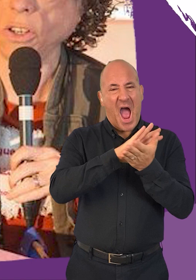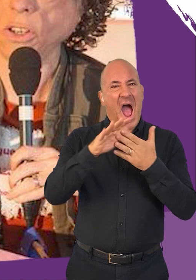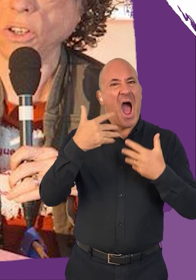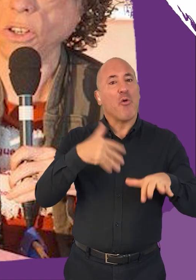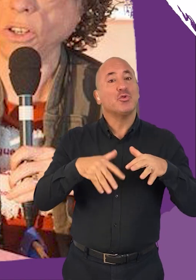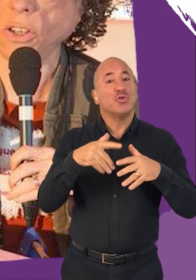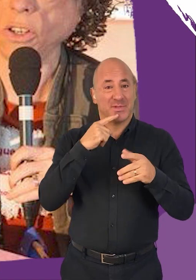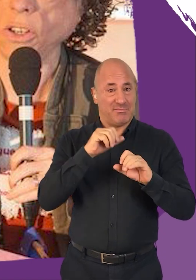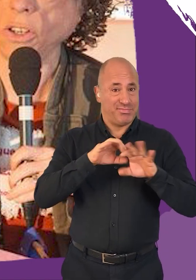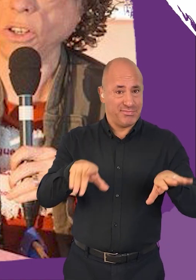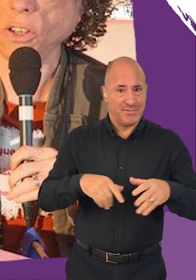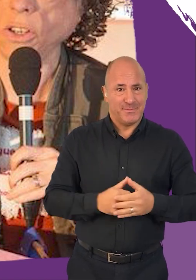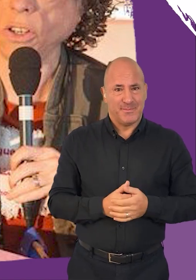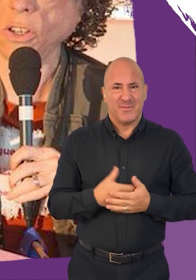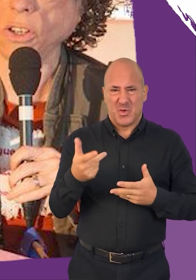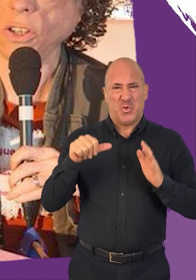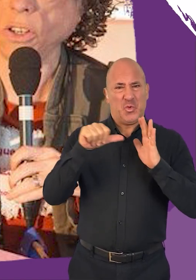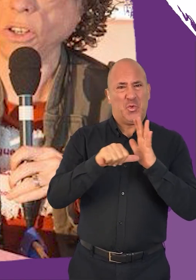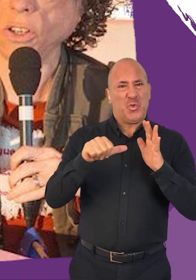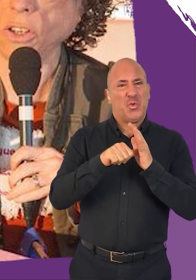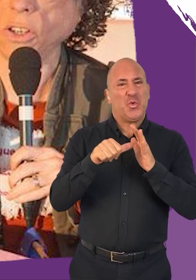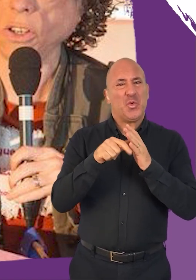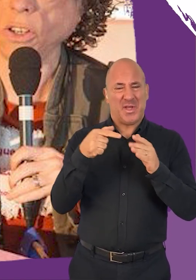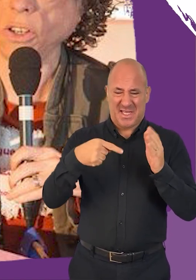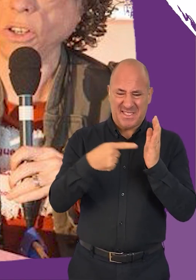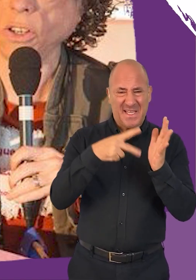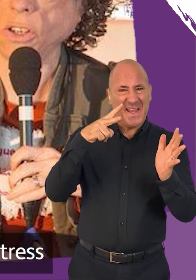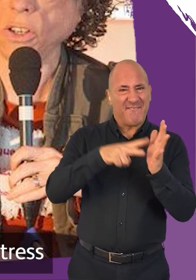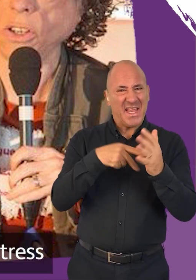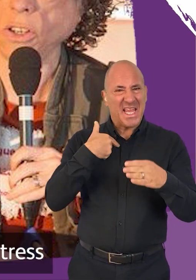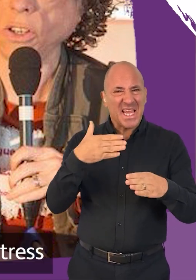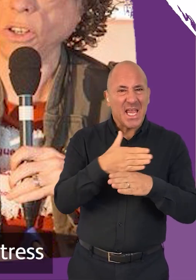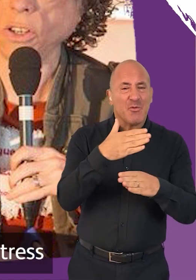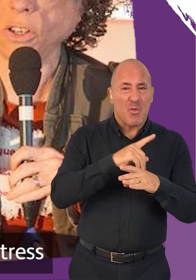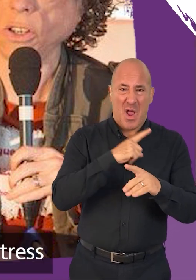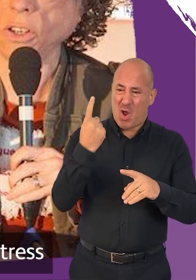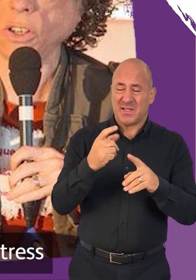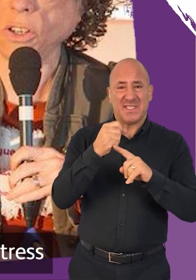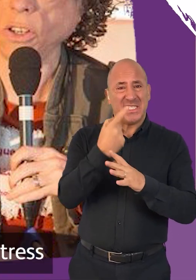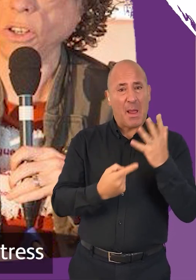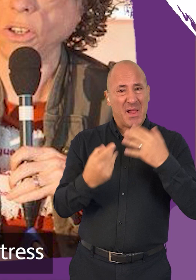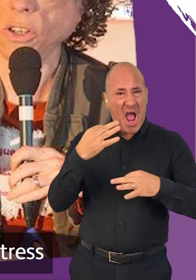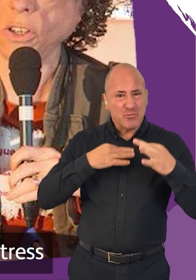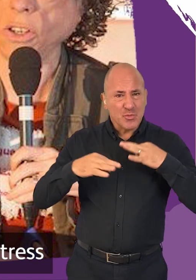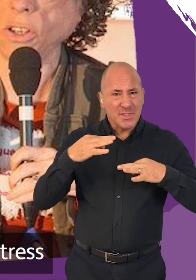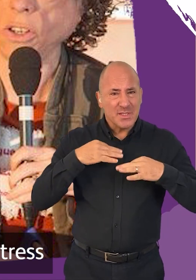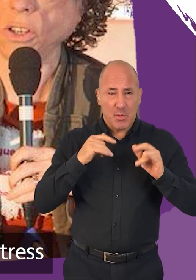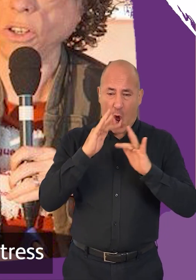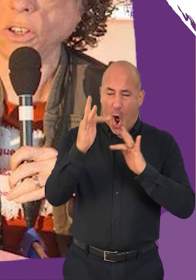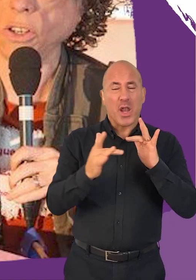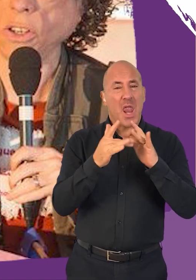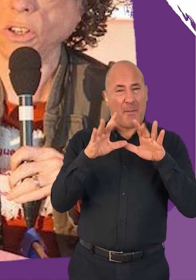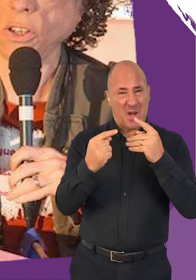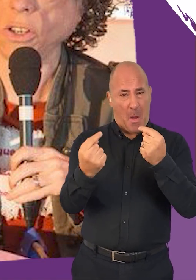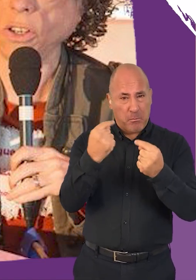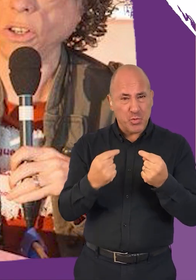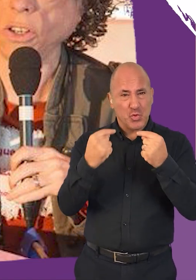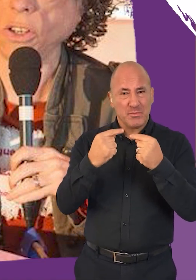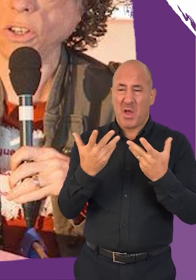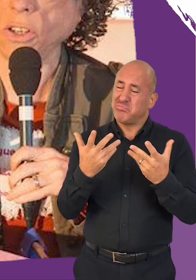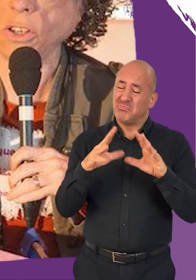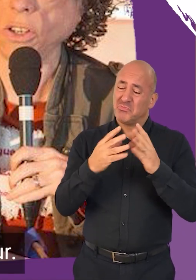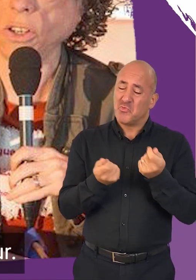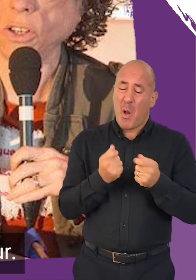BBC podcast Ouch. Liz has faced the difficulties of having a career in TV as a disabled actress and received